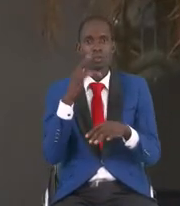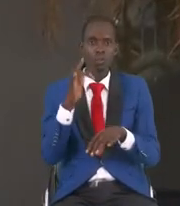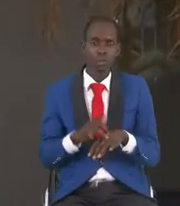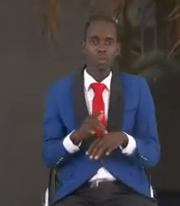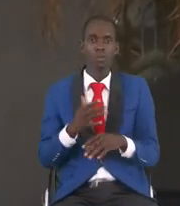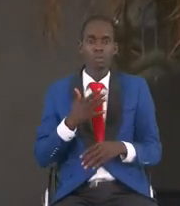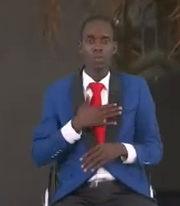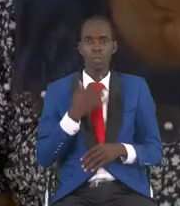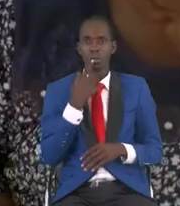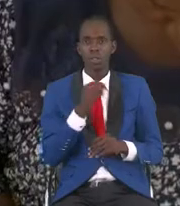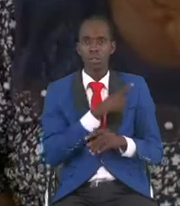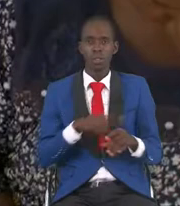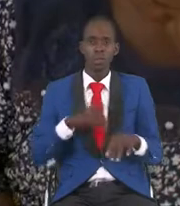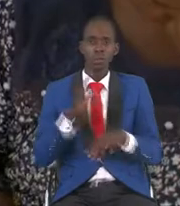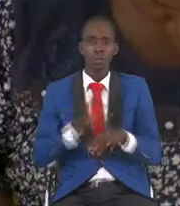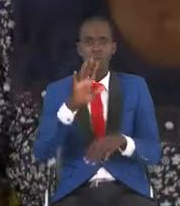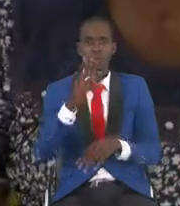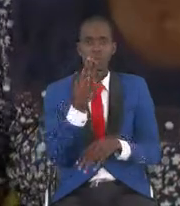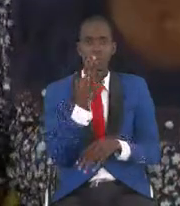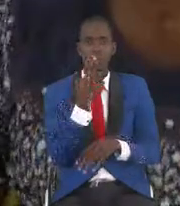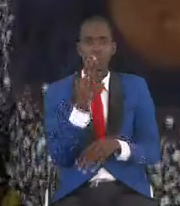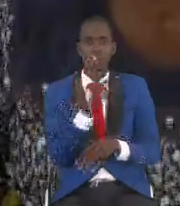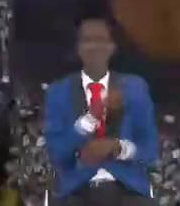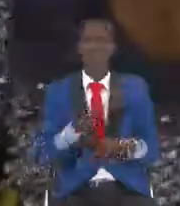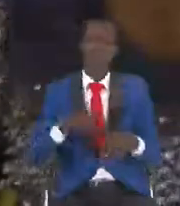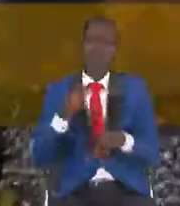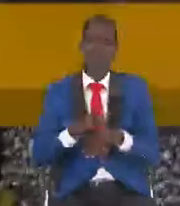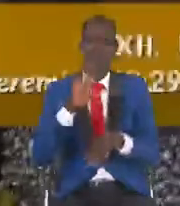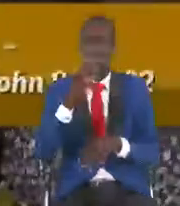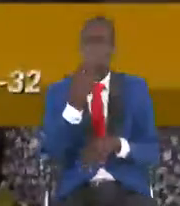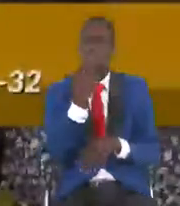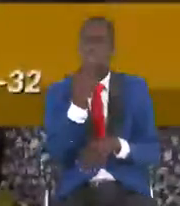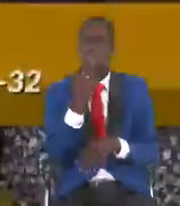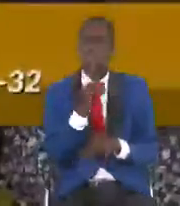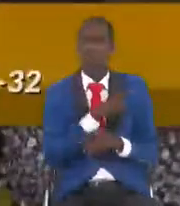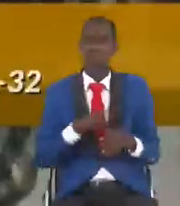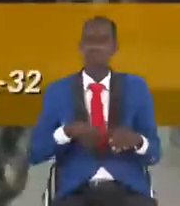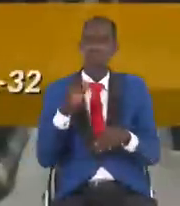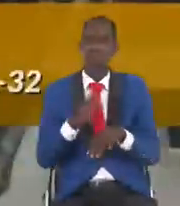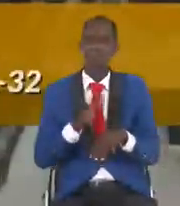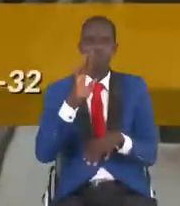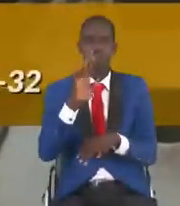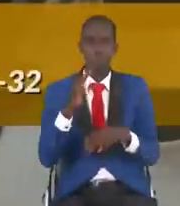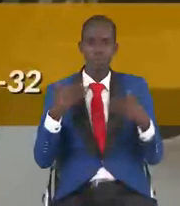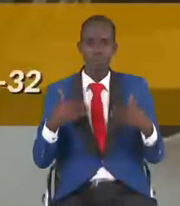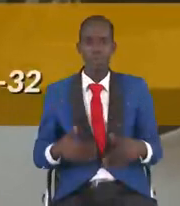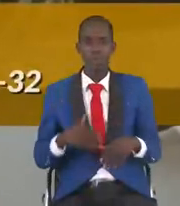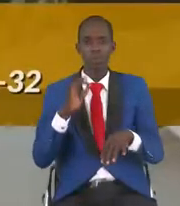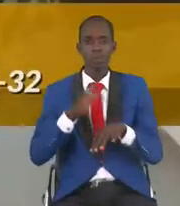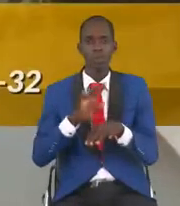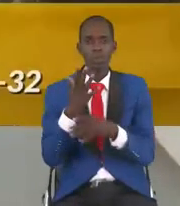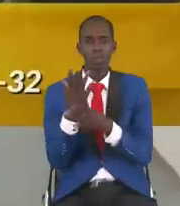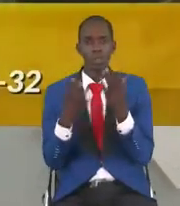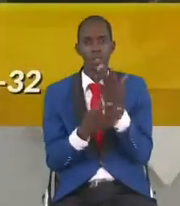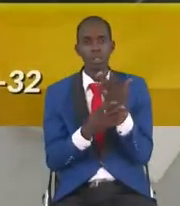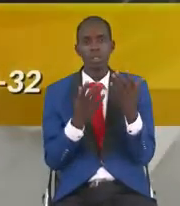The Lord touched your mouth. Amen. The Lord touched your tongue. Amen. The Lord touched your lips. He touched my mouth, and the Lord